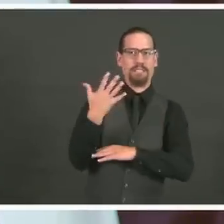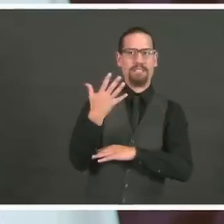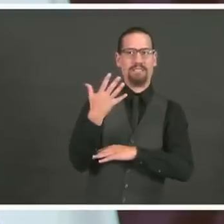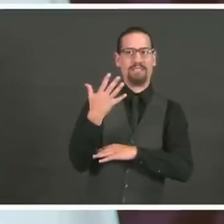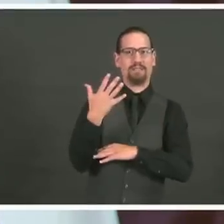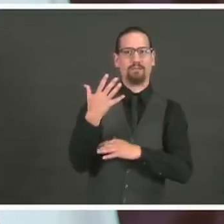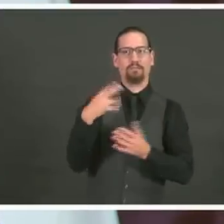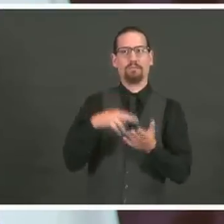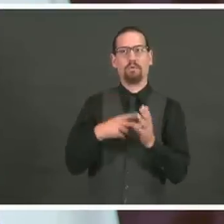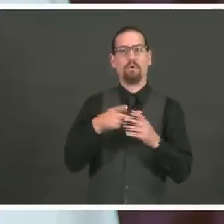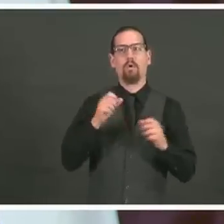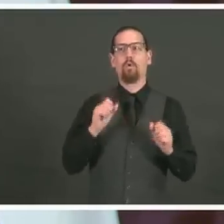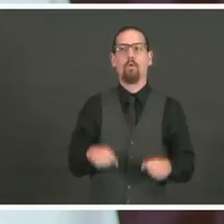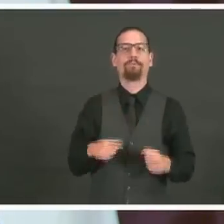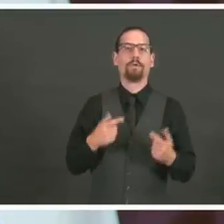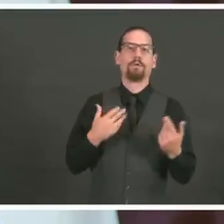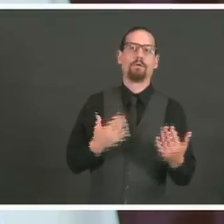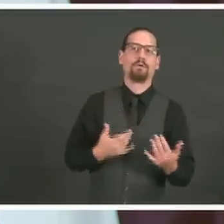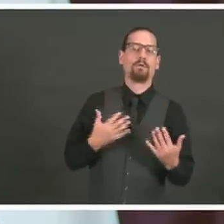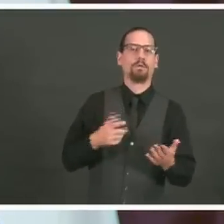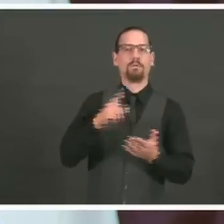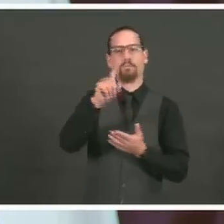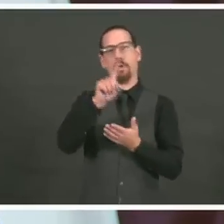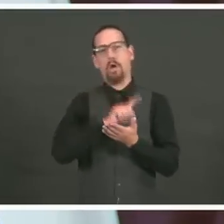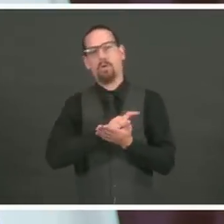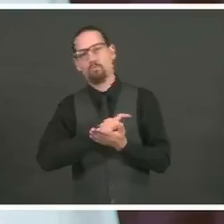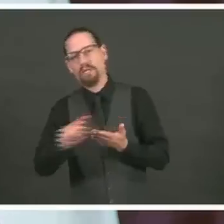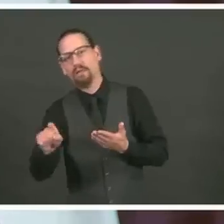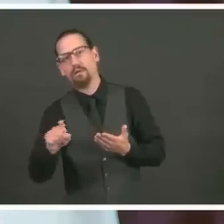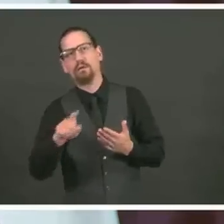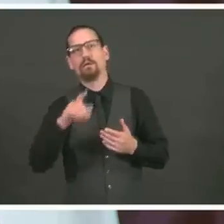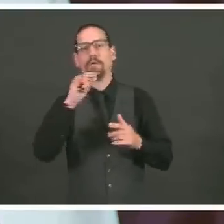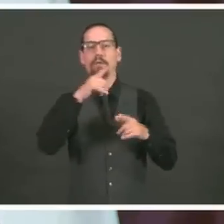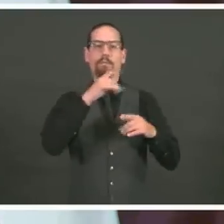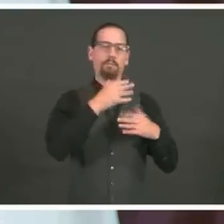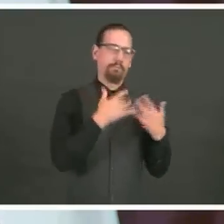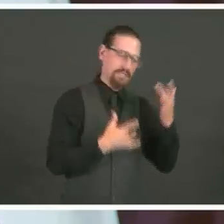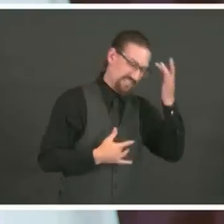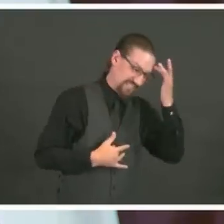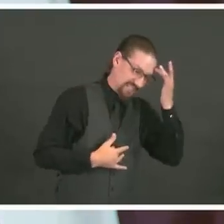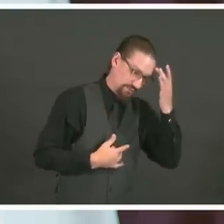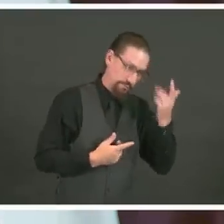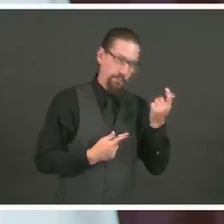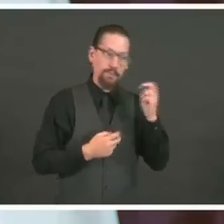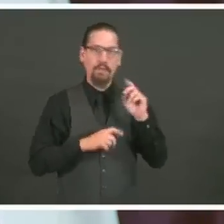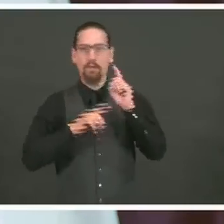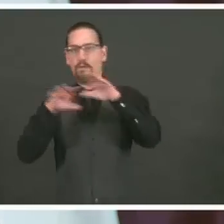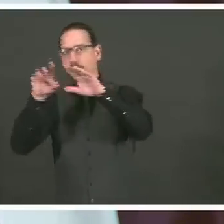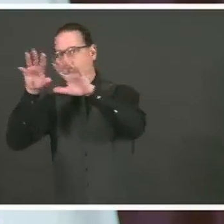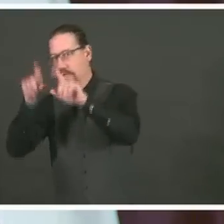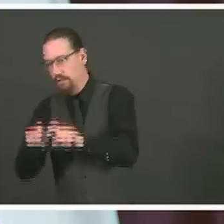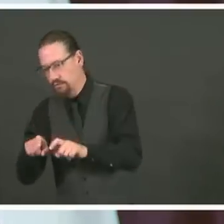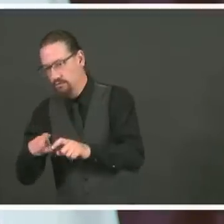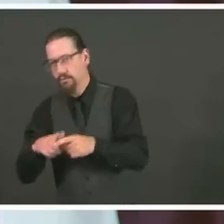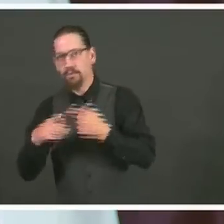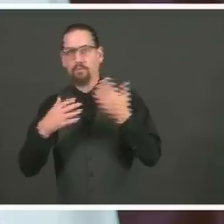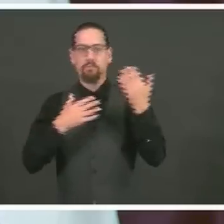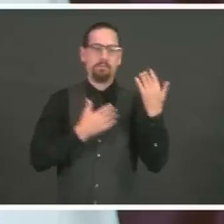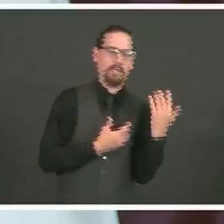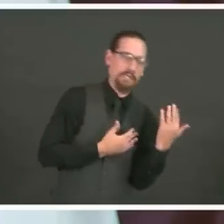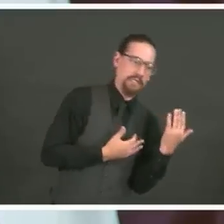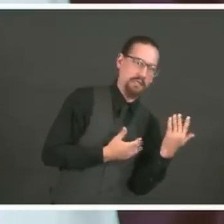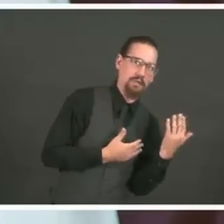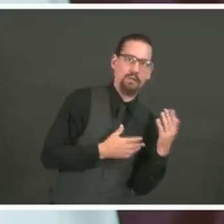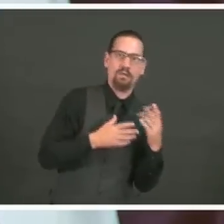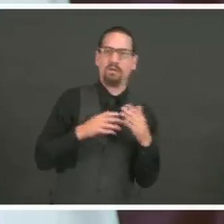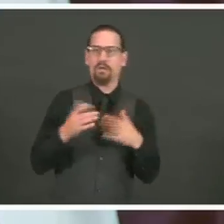been waiting a week or more to get your test result. That's not okay, and I'm sorry if that happened to you. That is not okay.